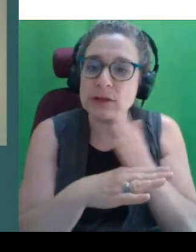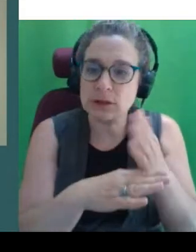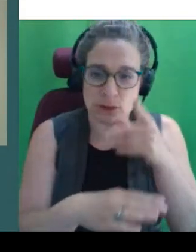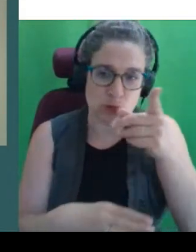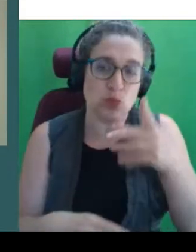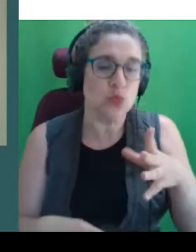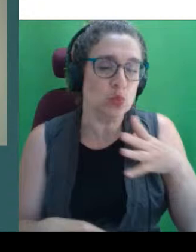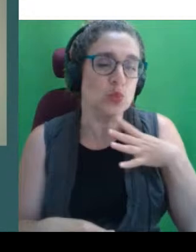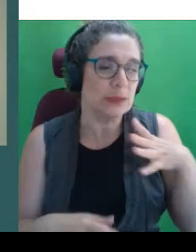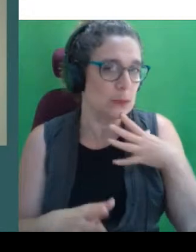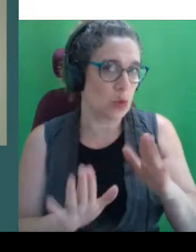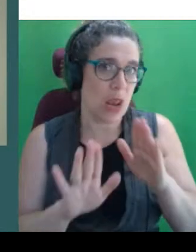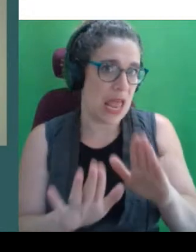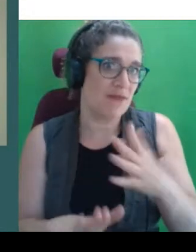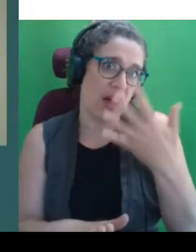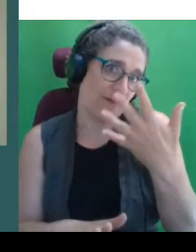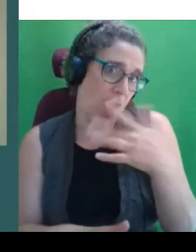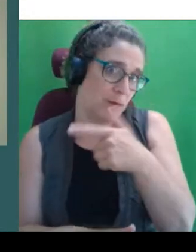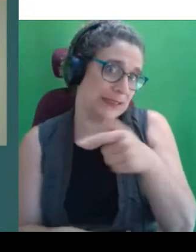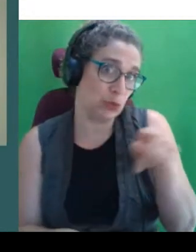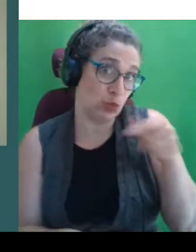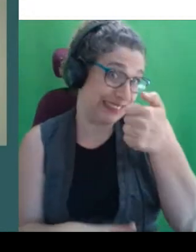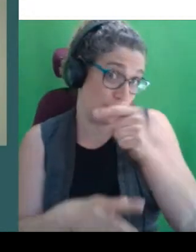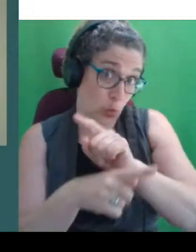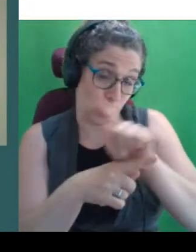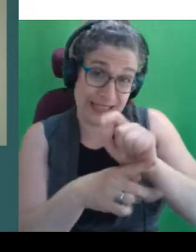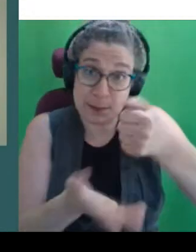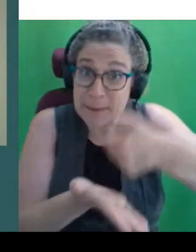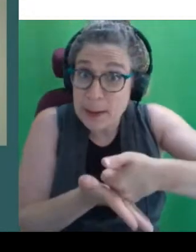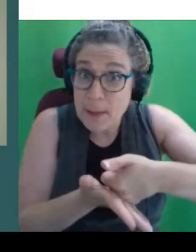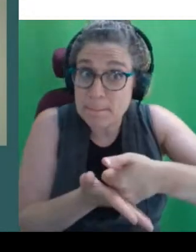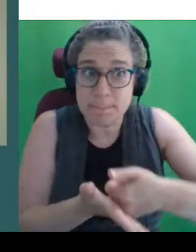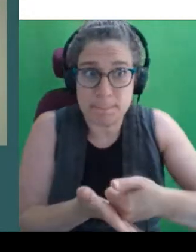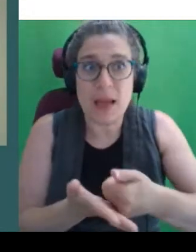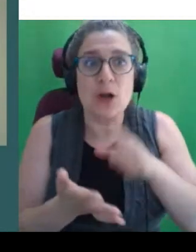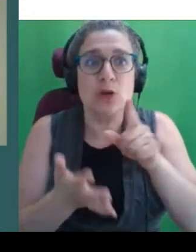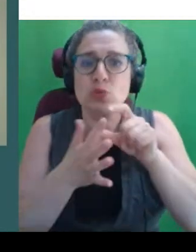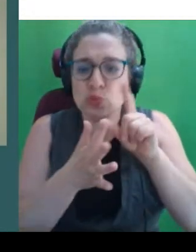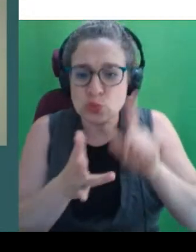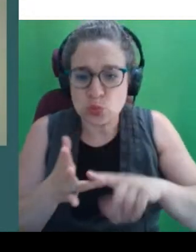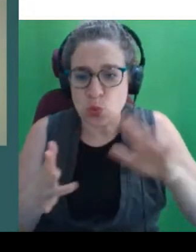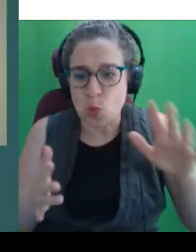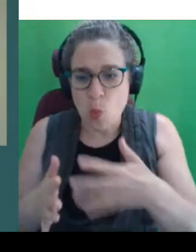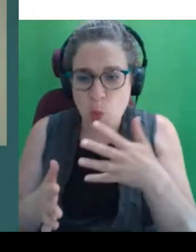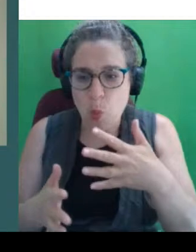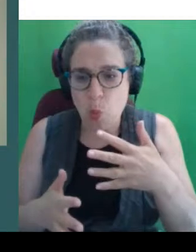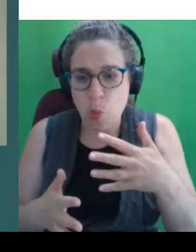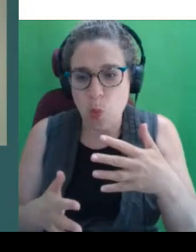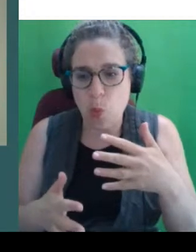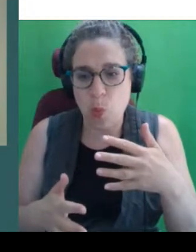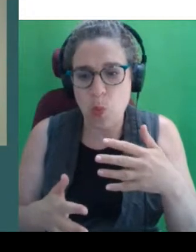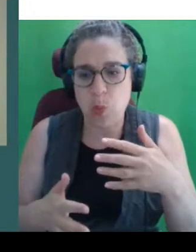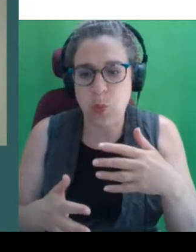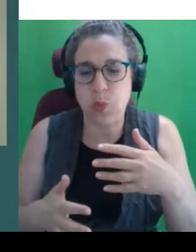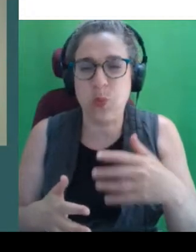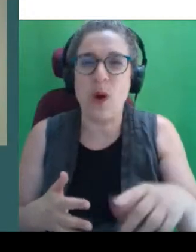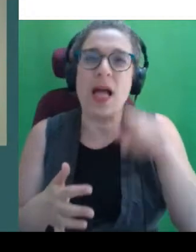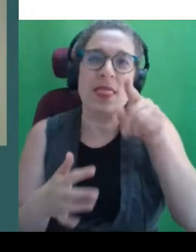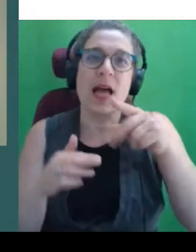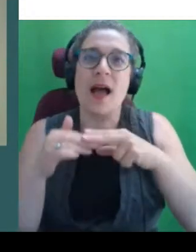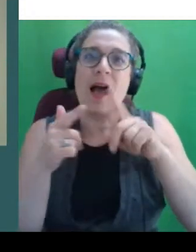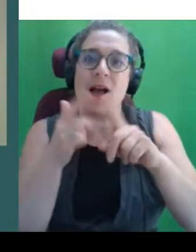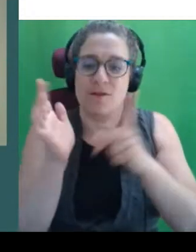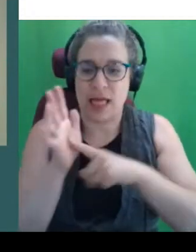least 5-6 weeks minimum before and try and remove all the FeLD1, etc., before you can